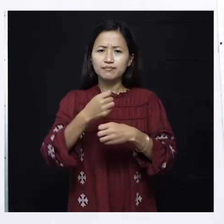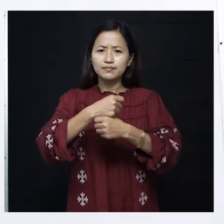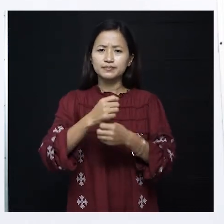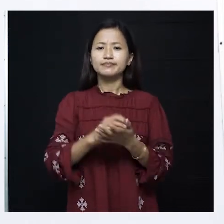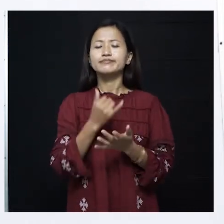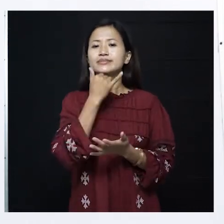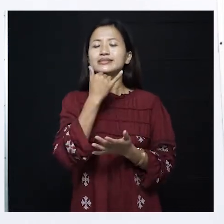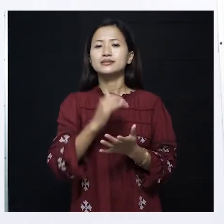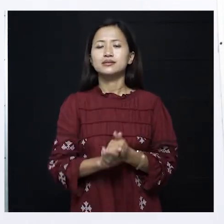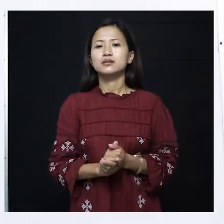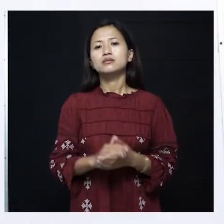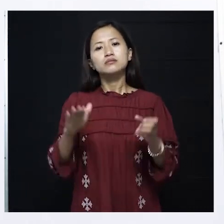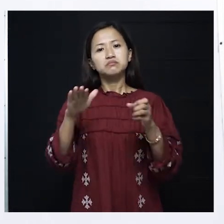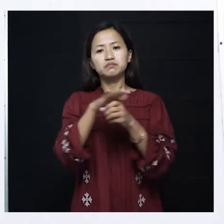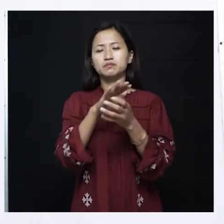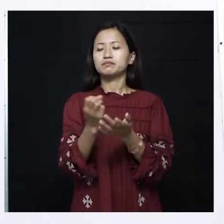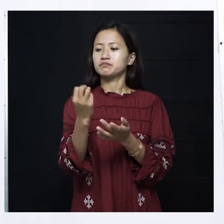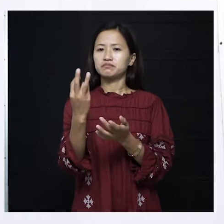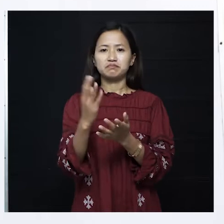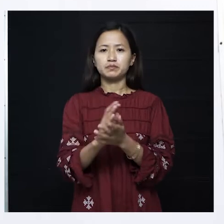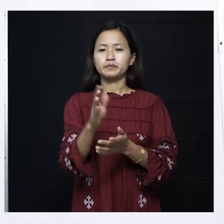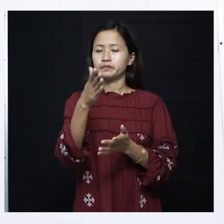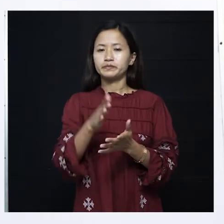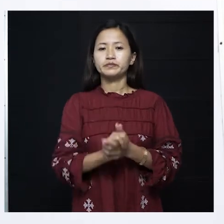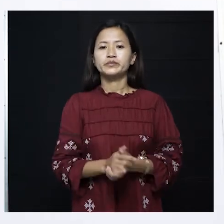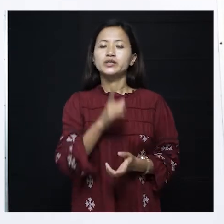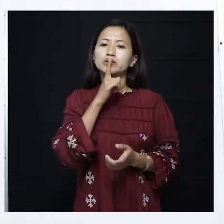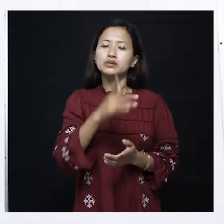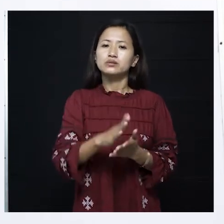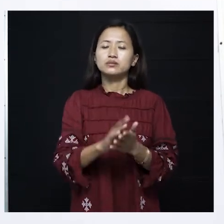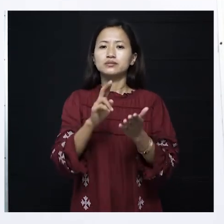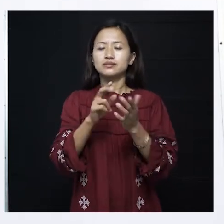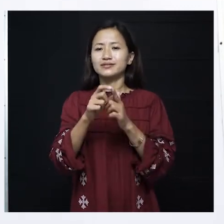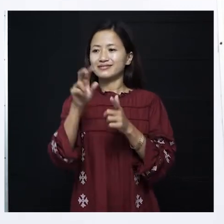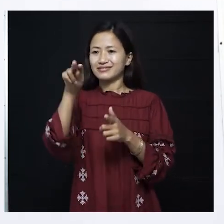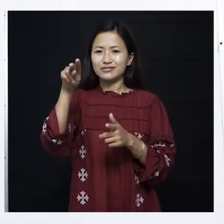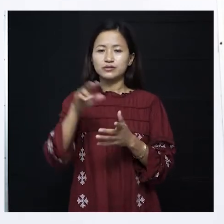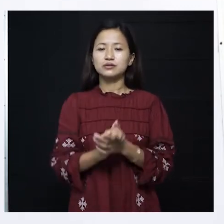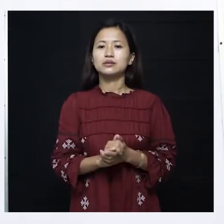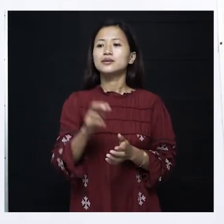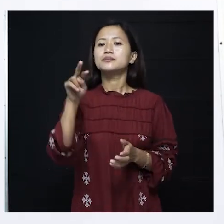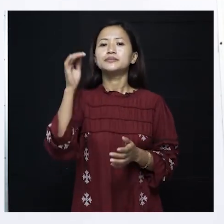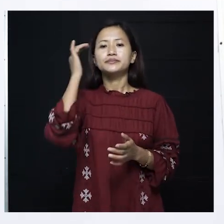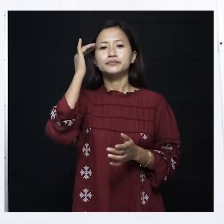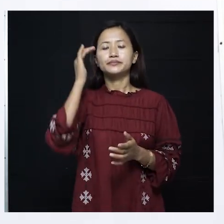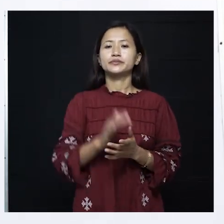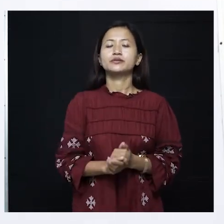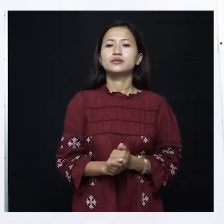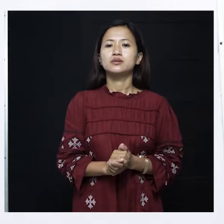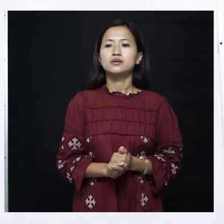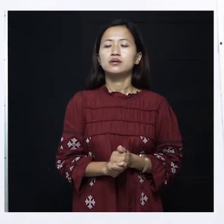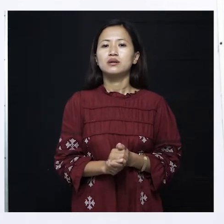you don't get full marks also, okay? So please make sure definition means please try to know the definition,